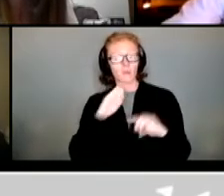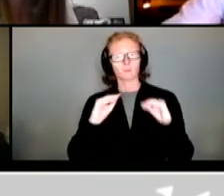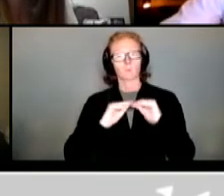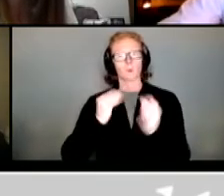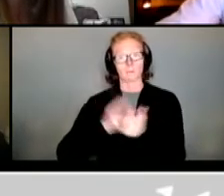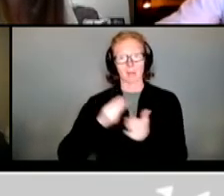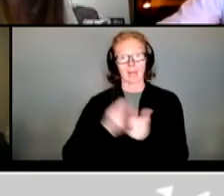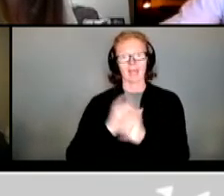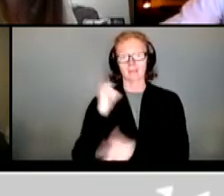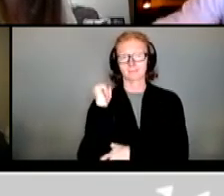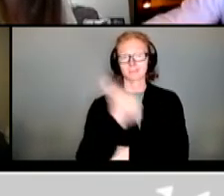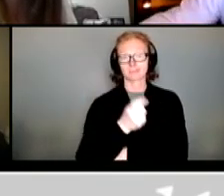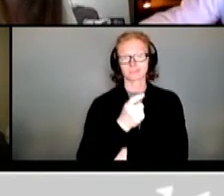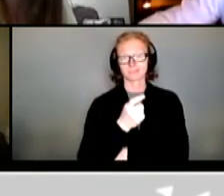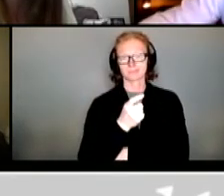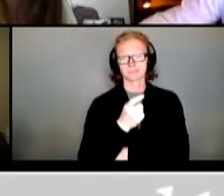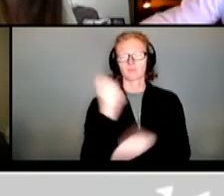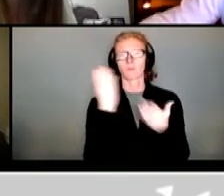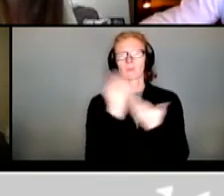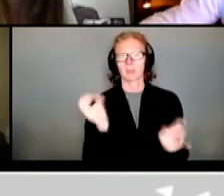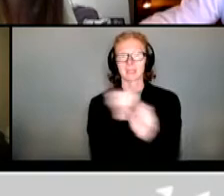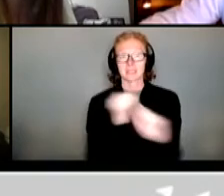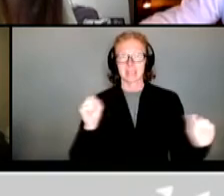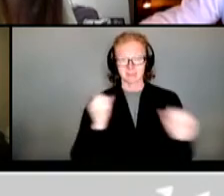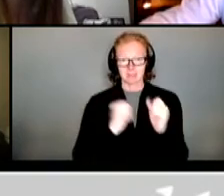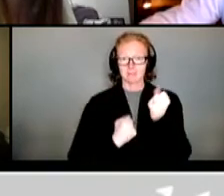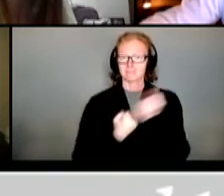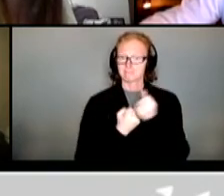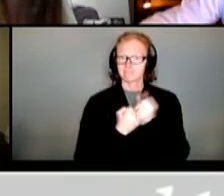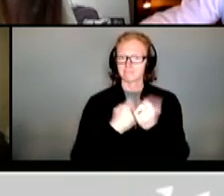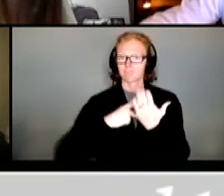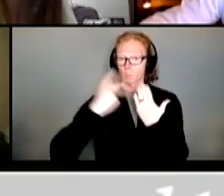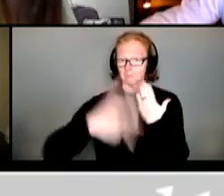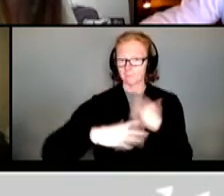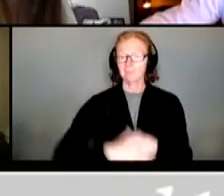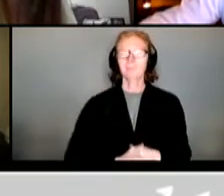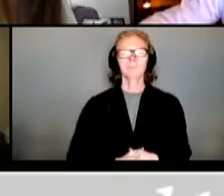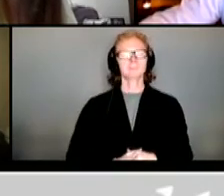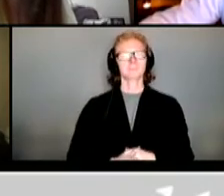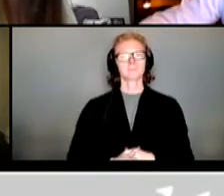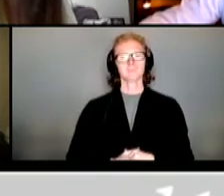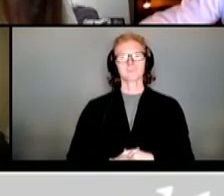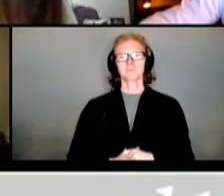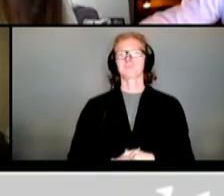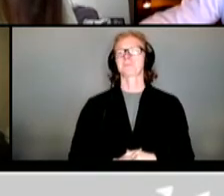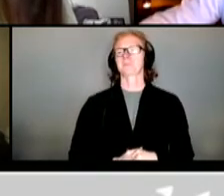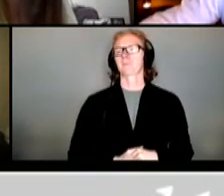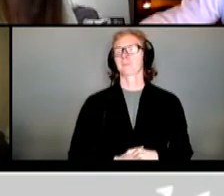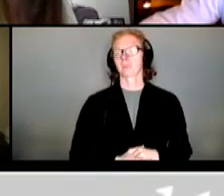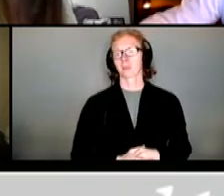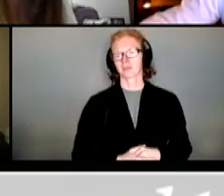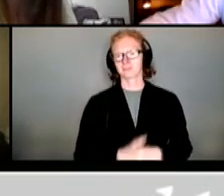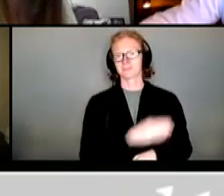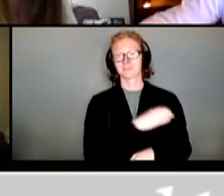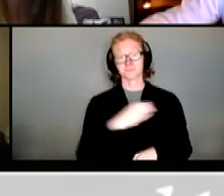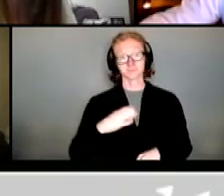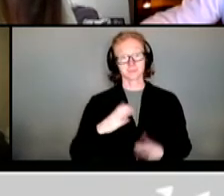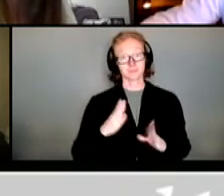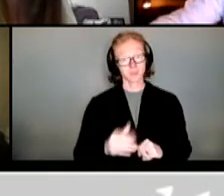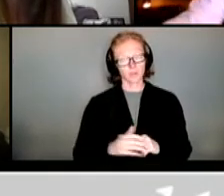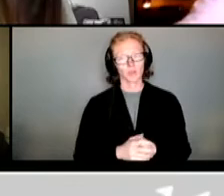given to the public safety support program, and Commissioner Hardesty and the mayor